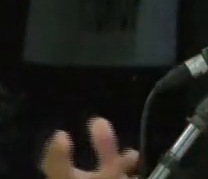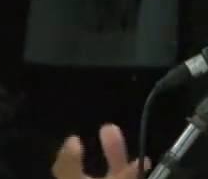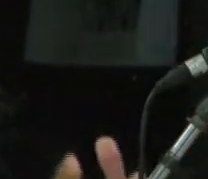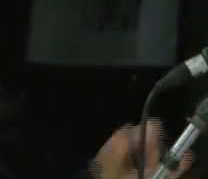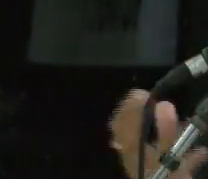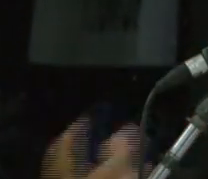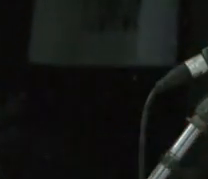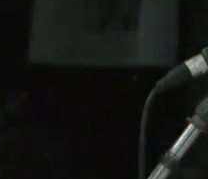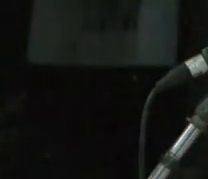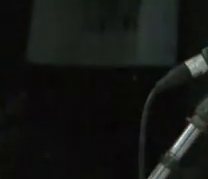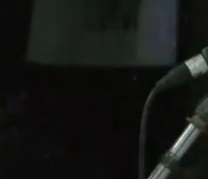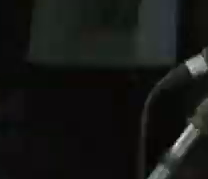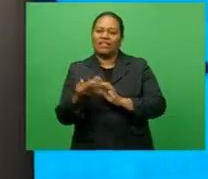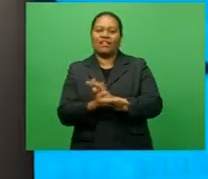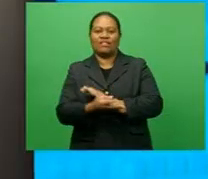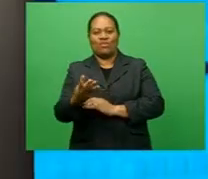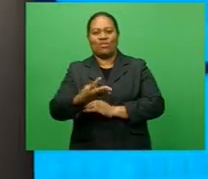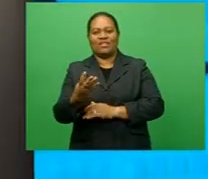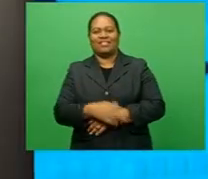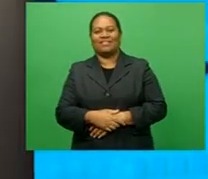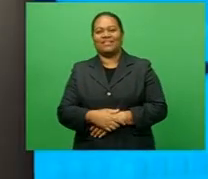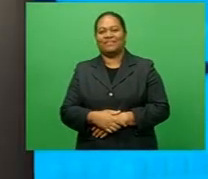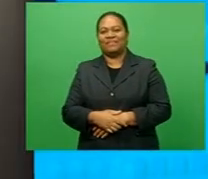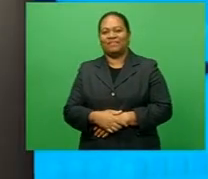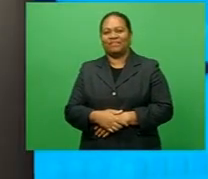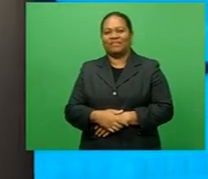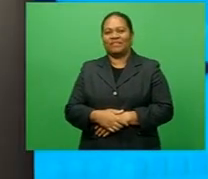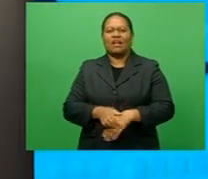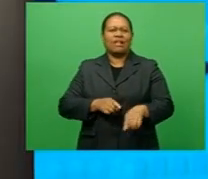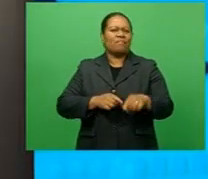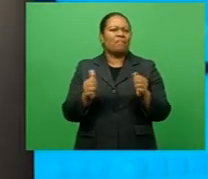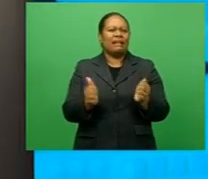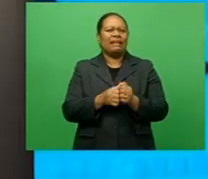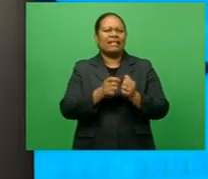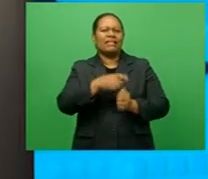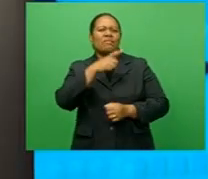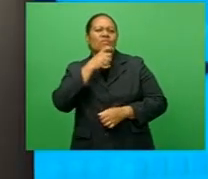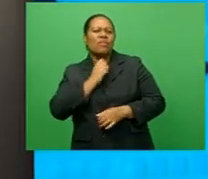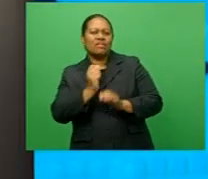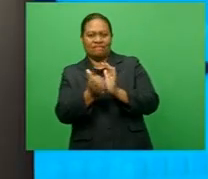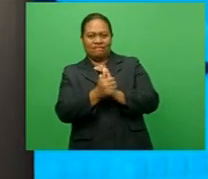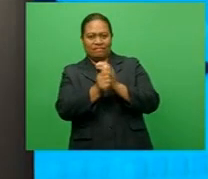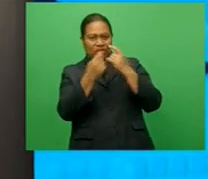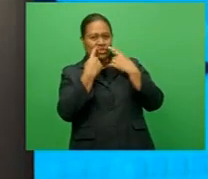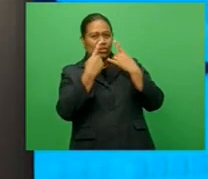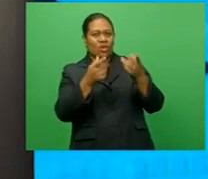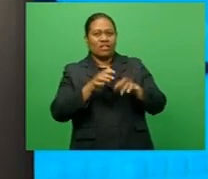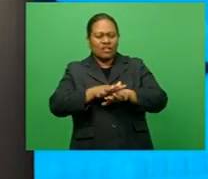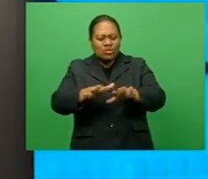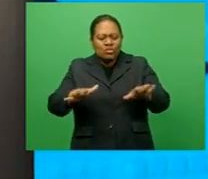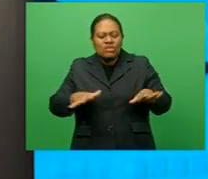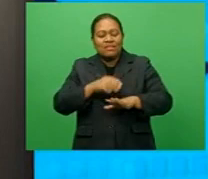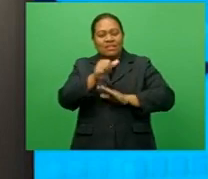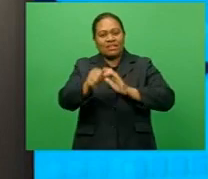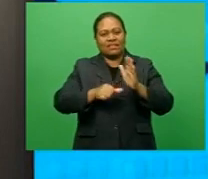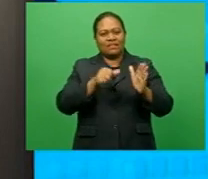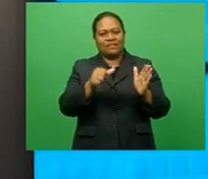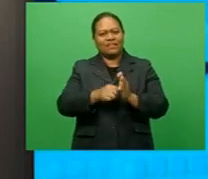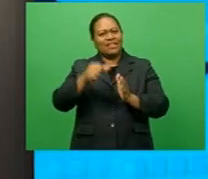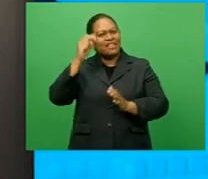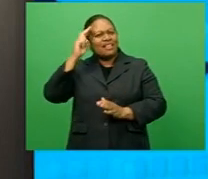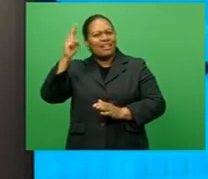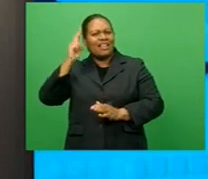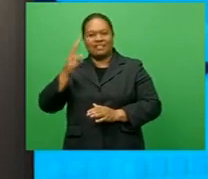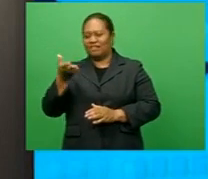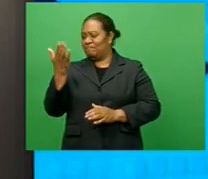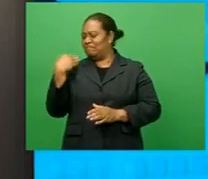in the under 12 and the under 14 league. A lot of promising talent was on display in the Fiji Swimming Age Group Nationals over the